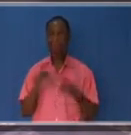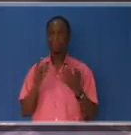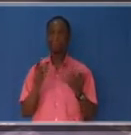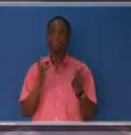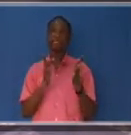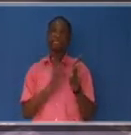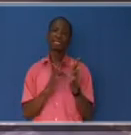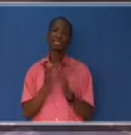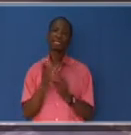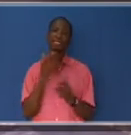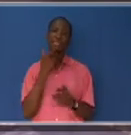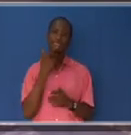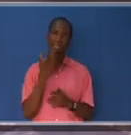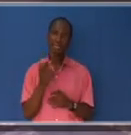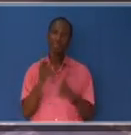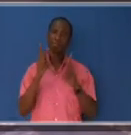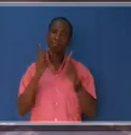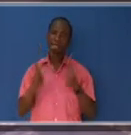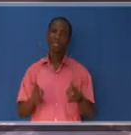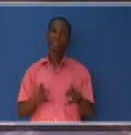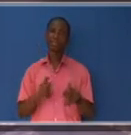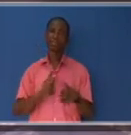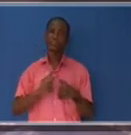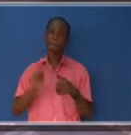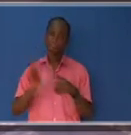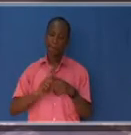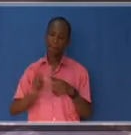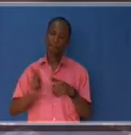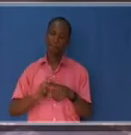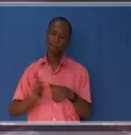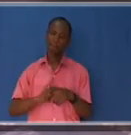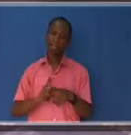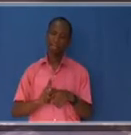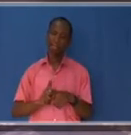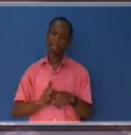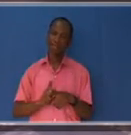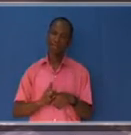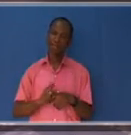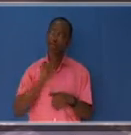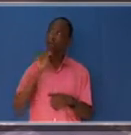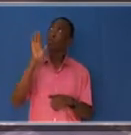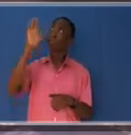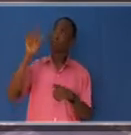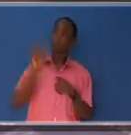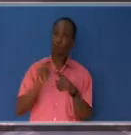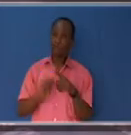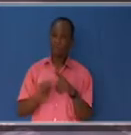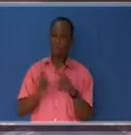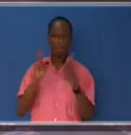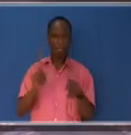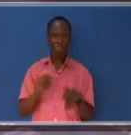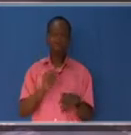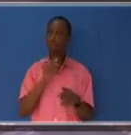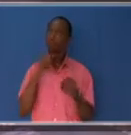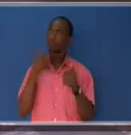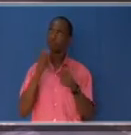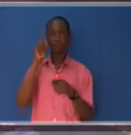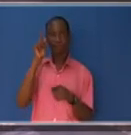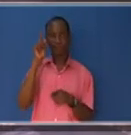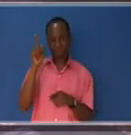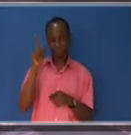ofun no ntina Kristo nchirechire mu no aye de chese nchirechire ya ade a ehia pa no se oba eti asori